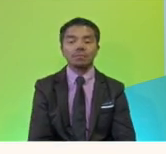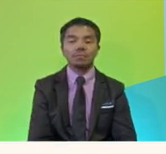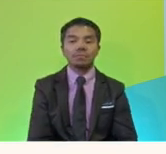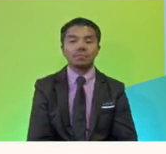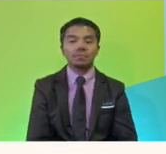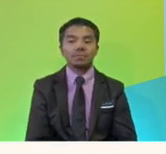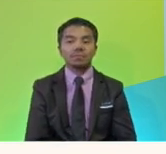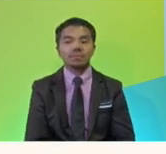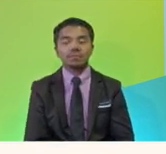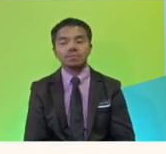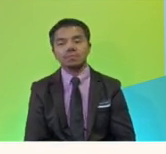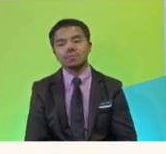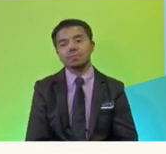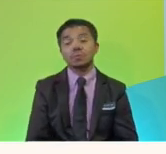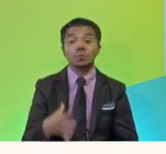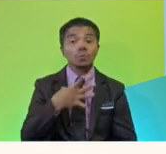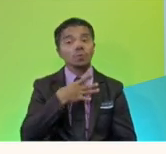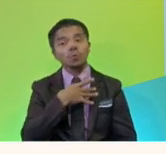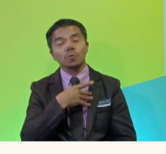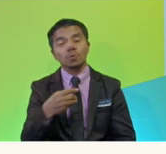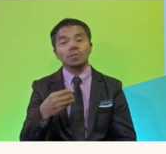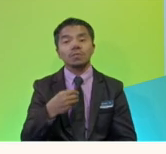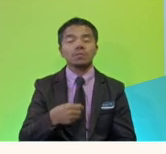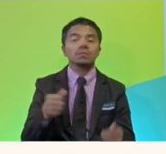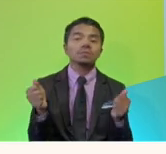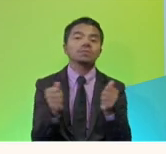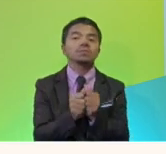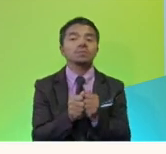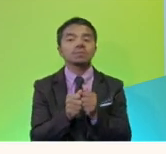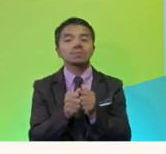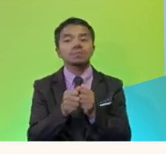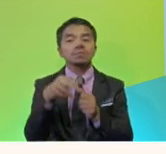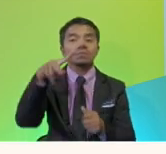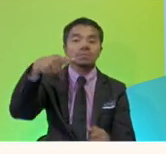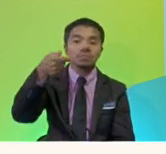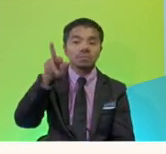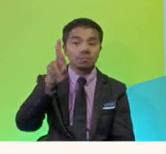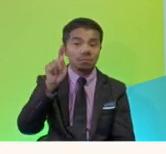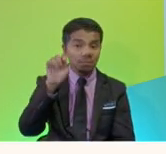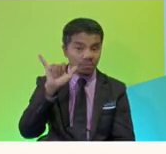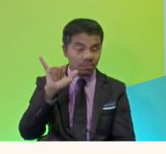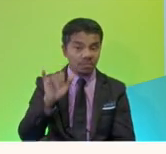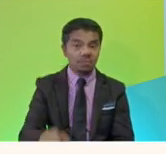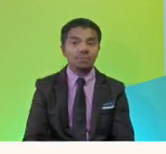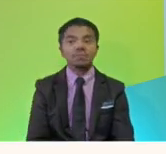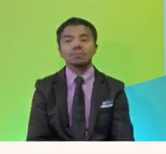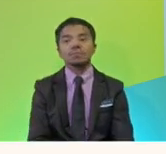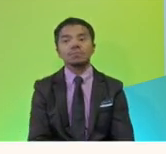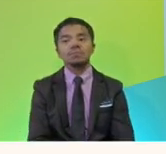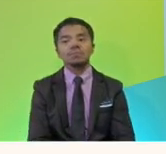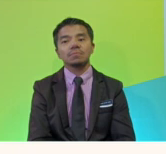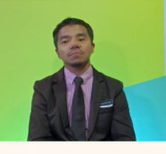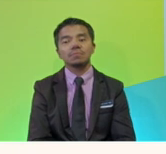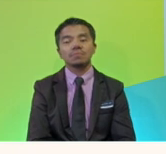see parties and etc. But in Tia's case, Tia says that she also good in team sport. She did baseball